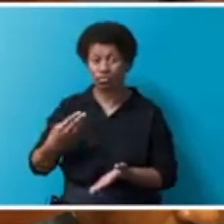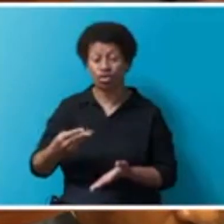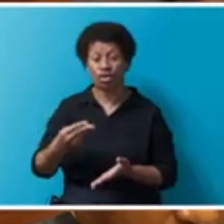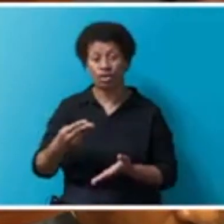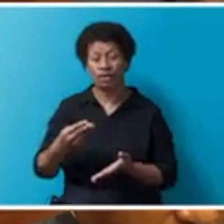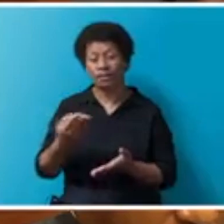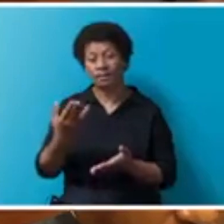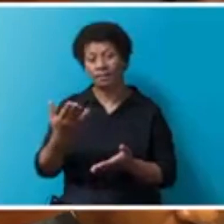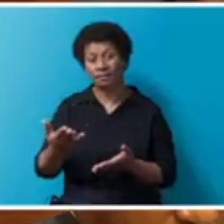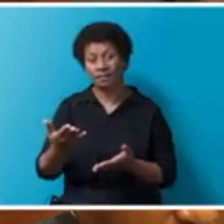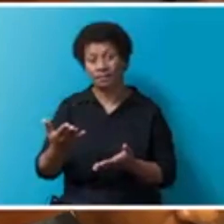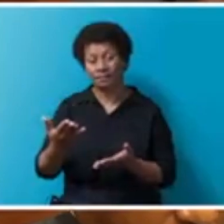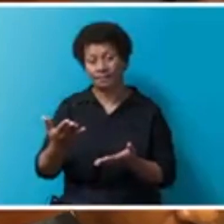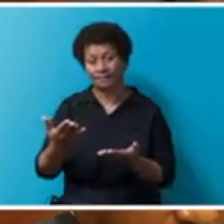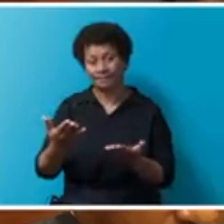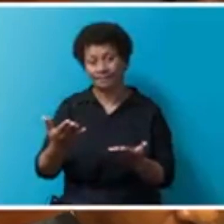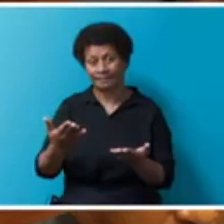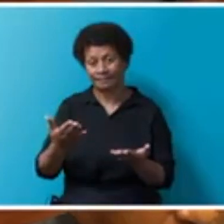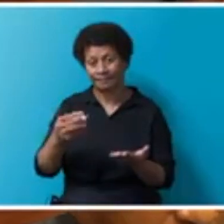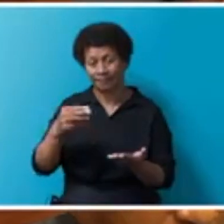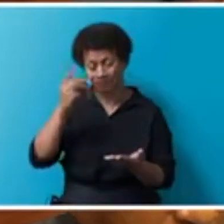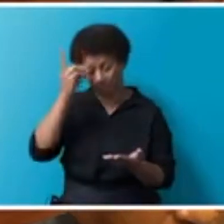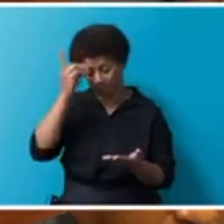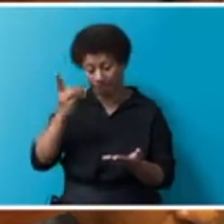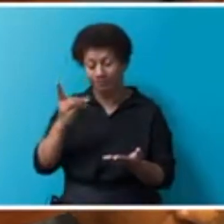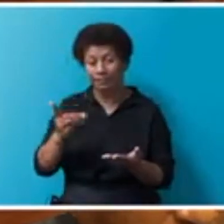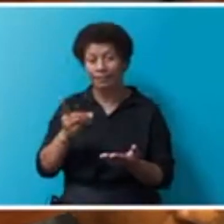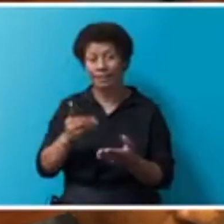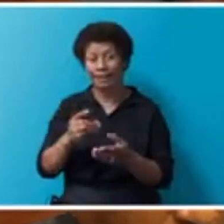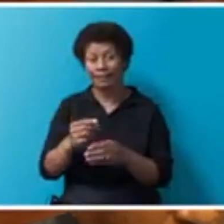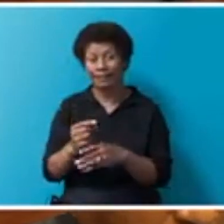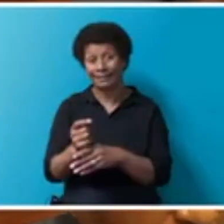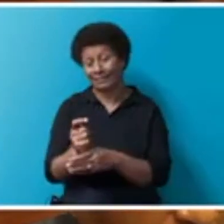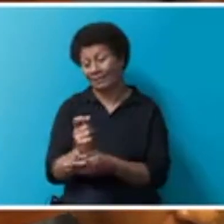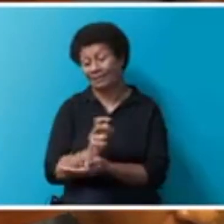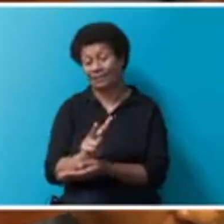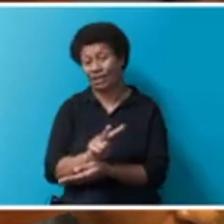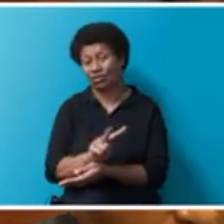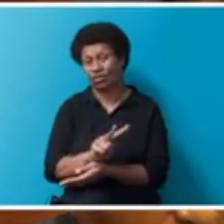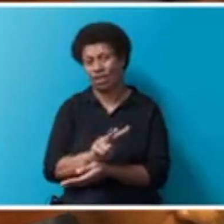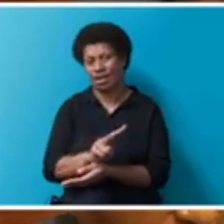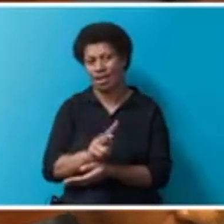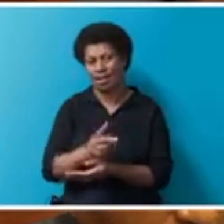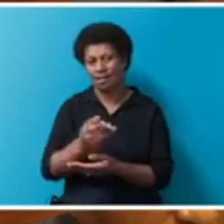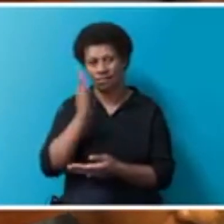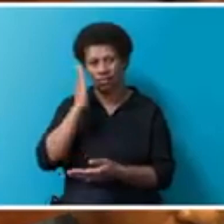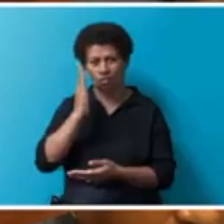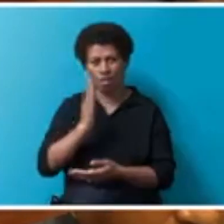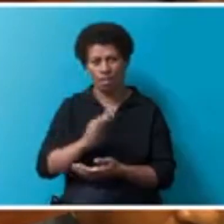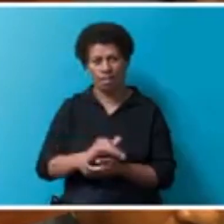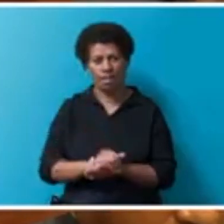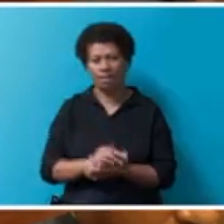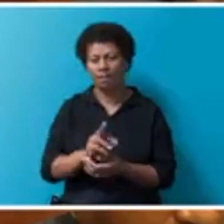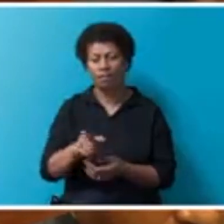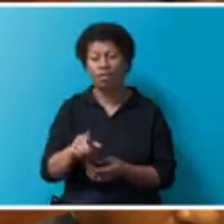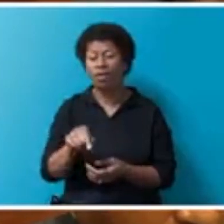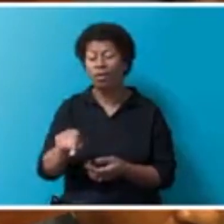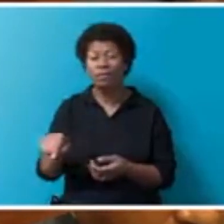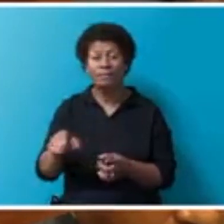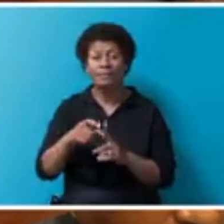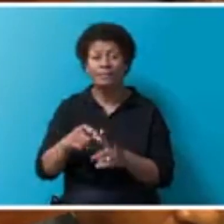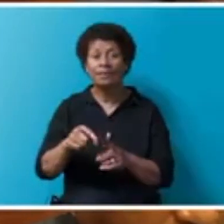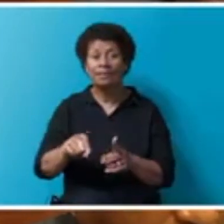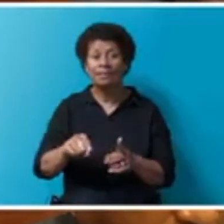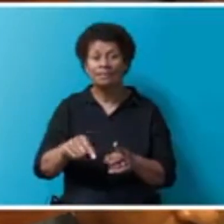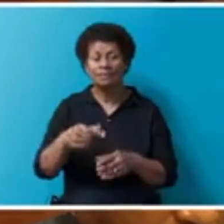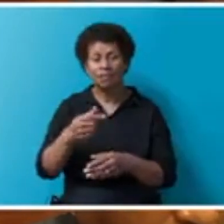stakeholders in strengthening technical vocational education to meet the growing demands of the labor market,